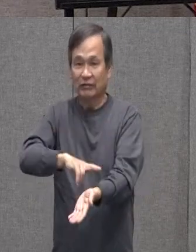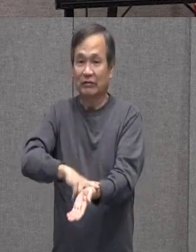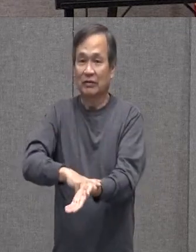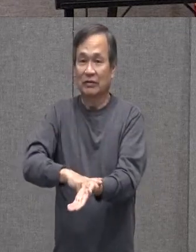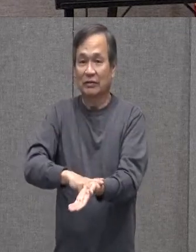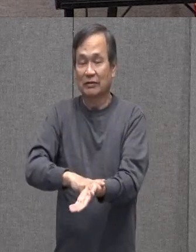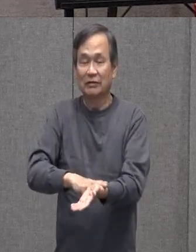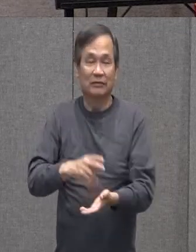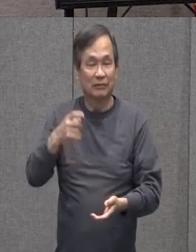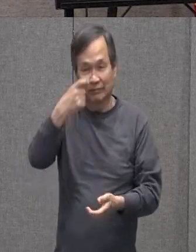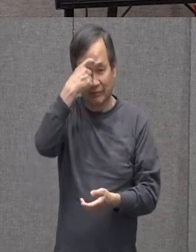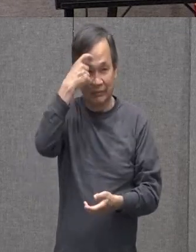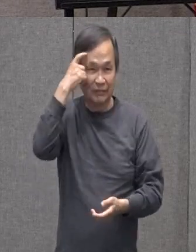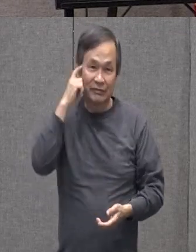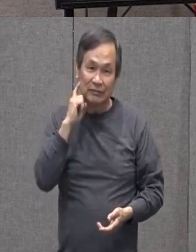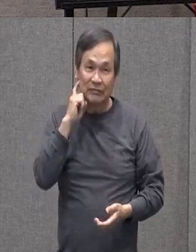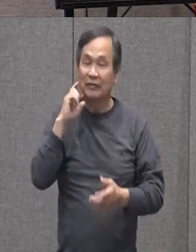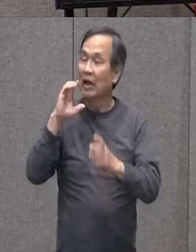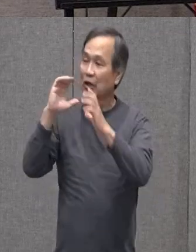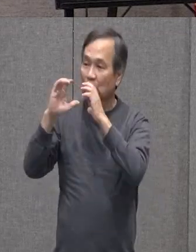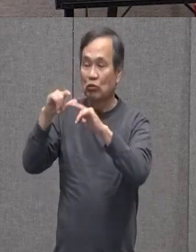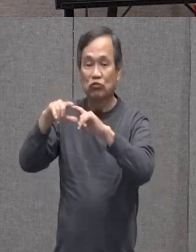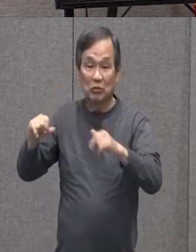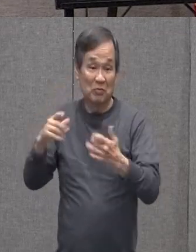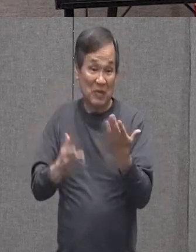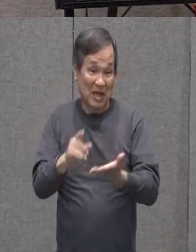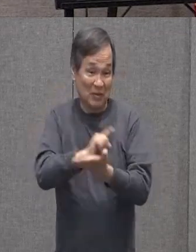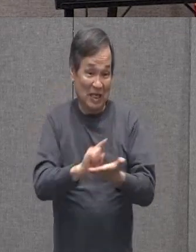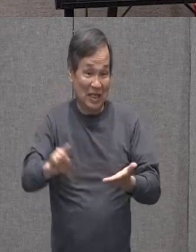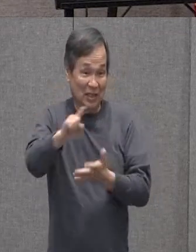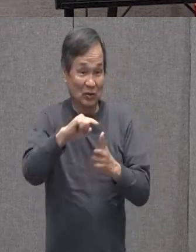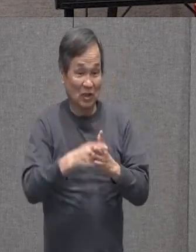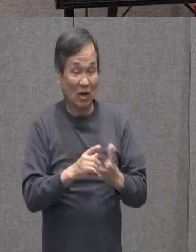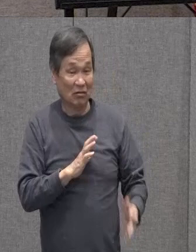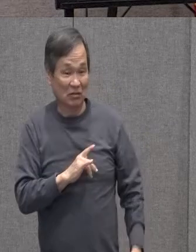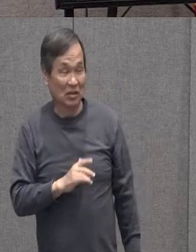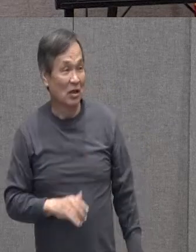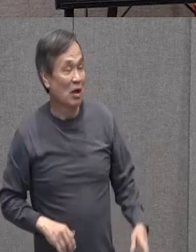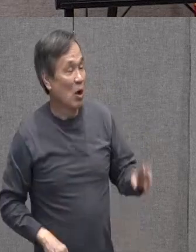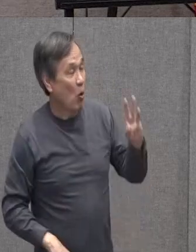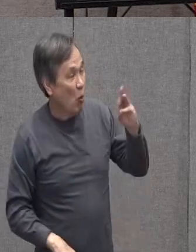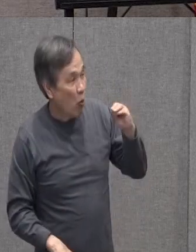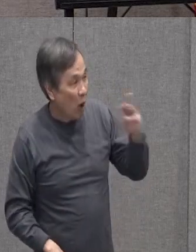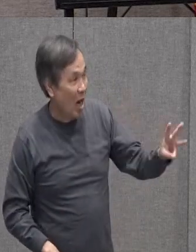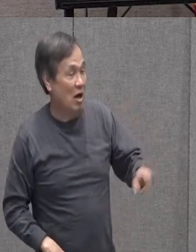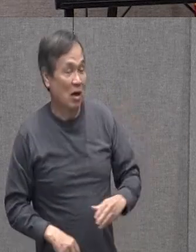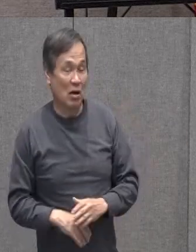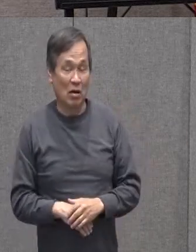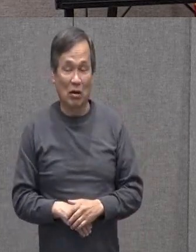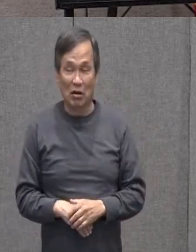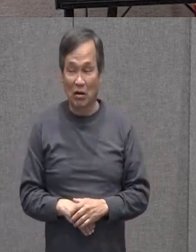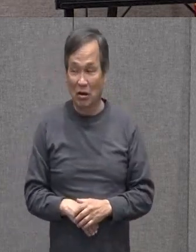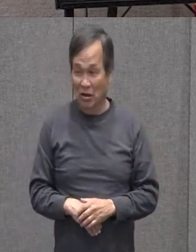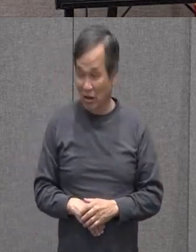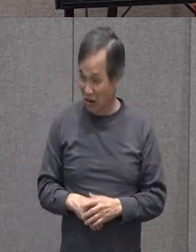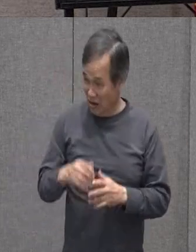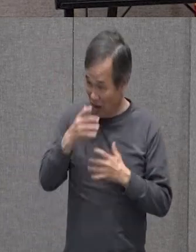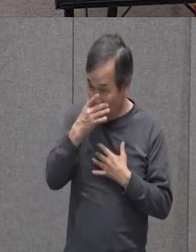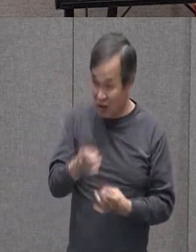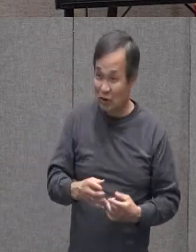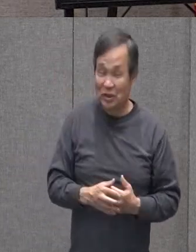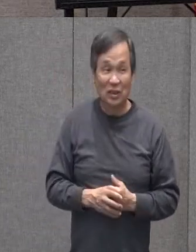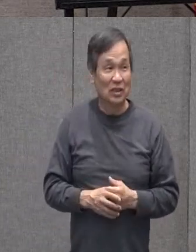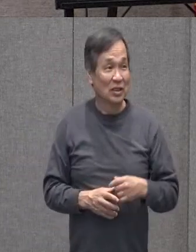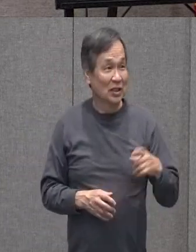patients, which he says could happen as soon as next week. Wow. That is such an interesting article. Doesn't